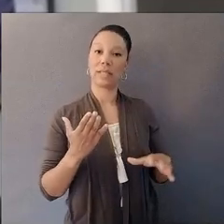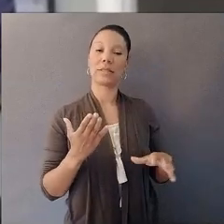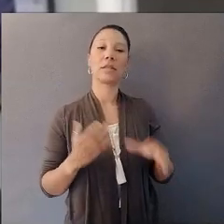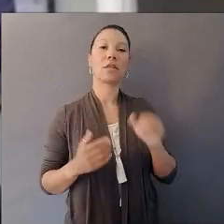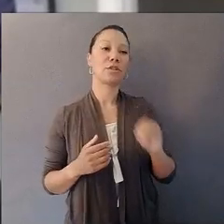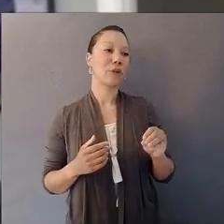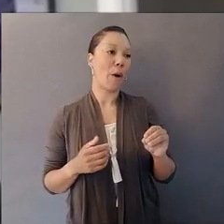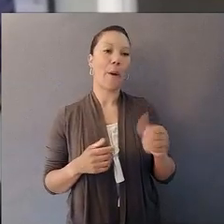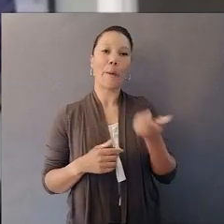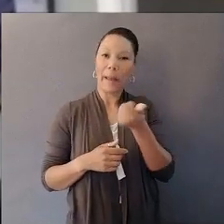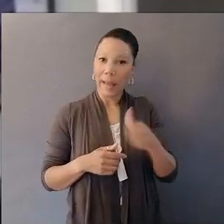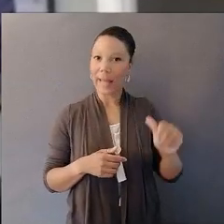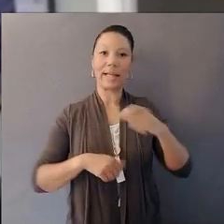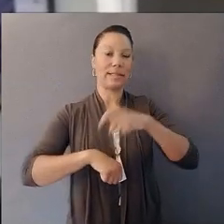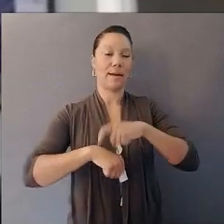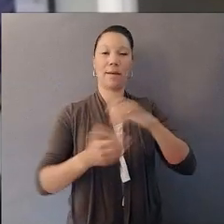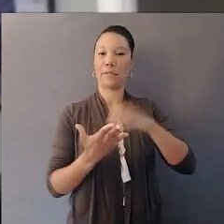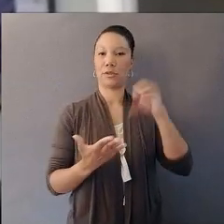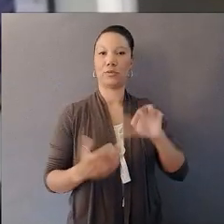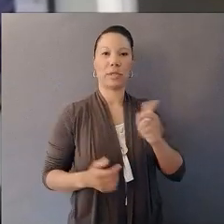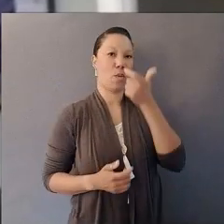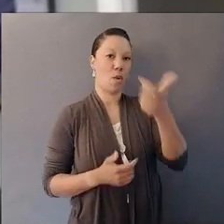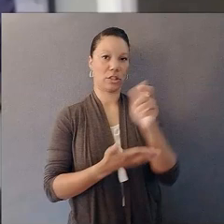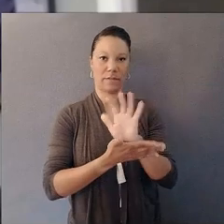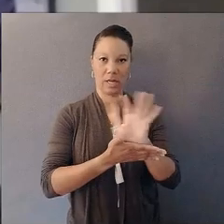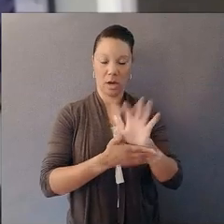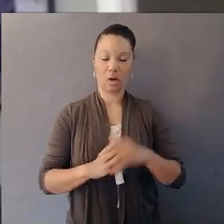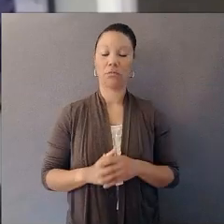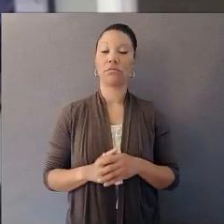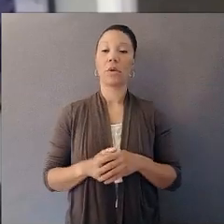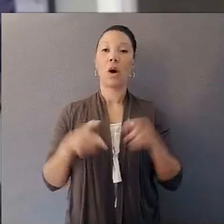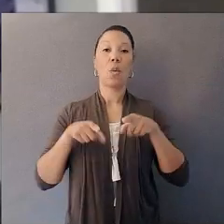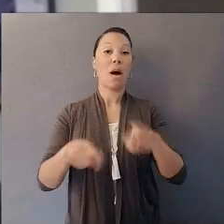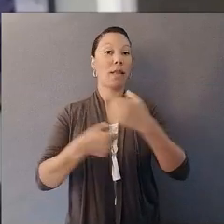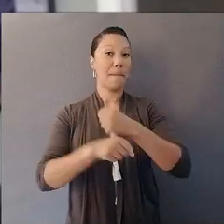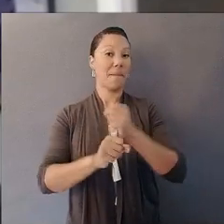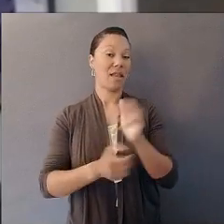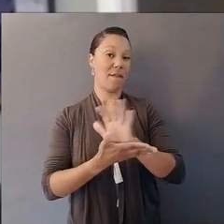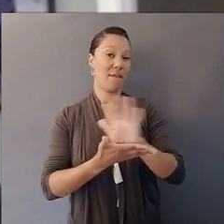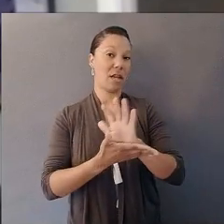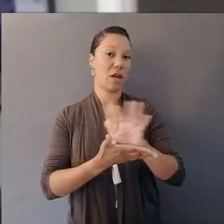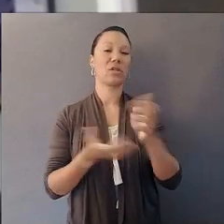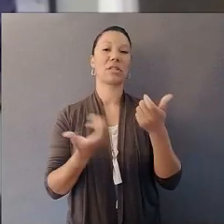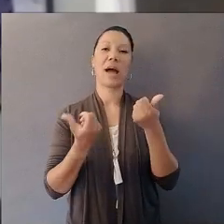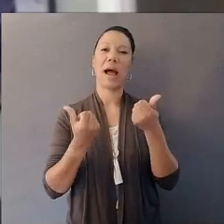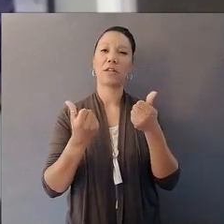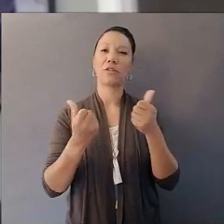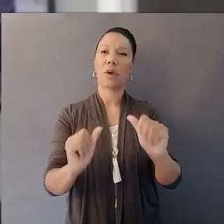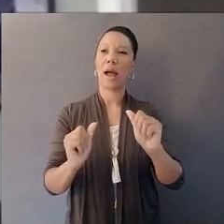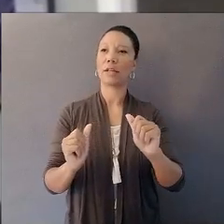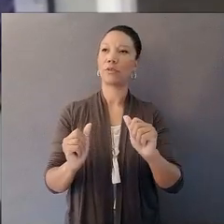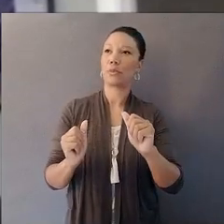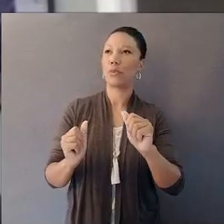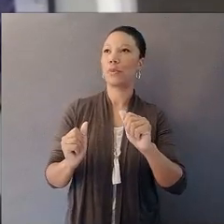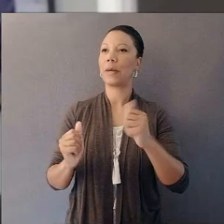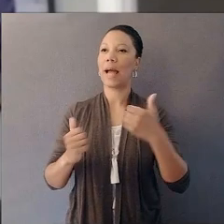schedule could watch those videos where they were. When I made those videos, I made sure to try to capture as much of the feel of the classroom as